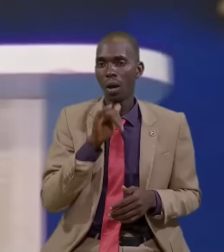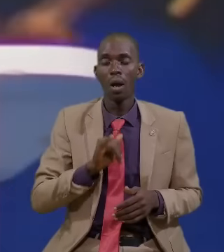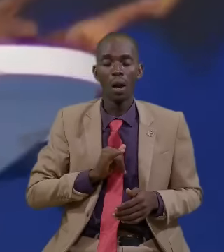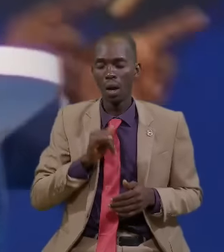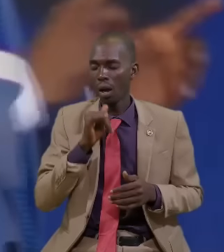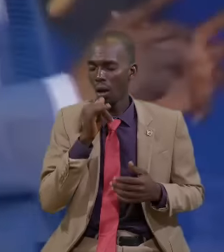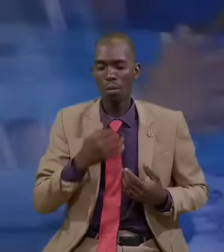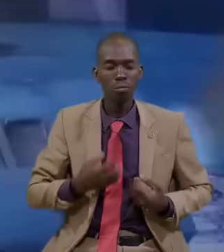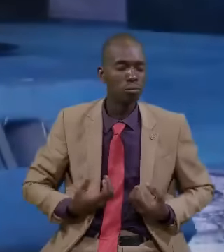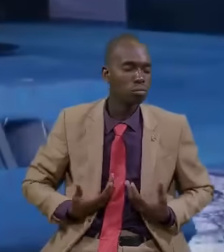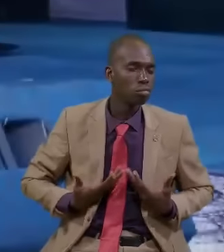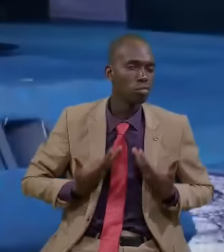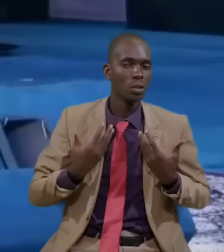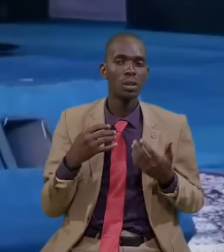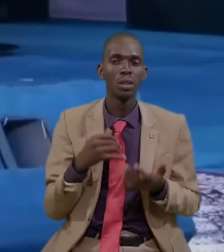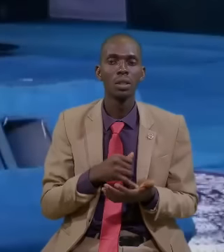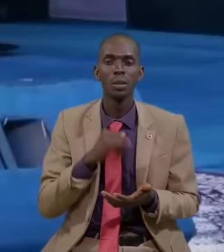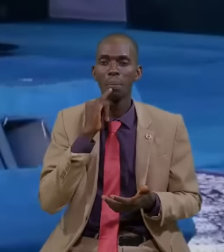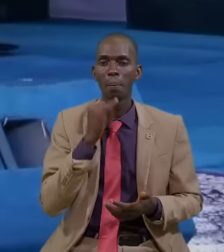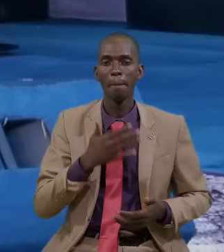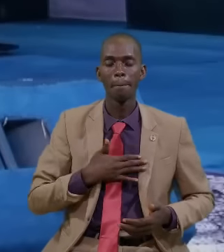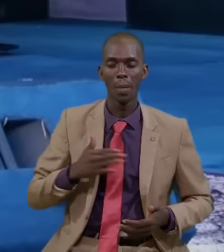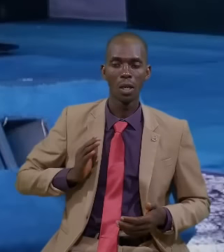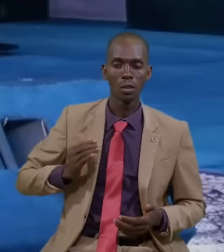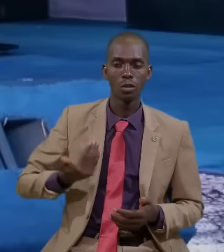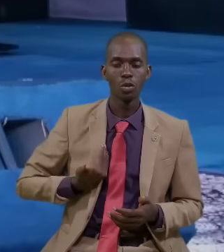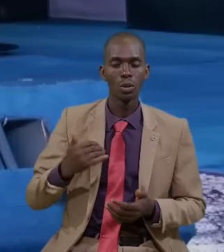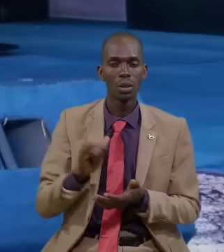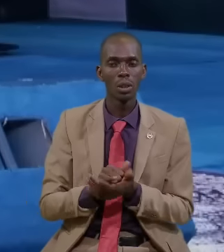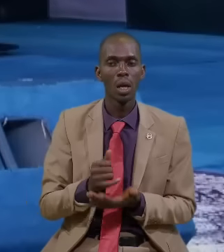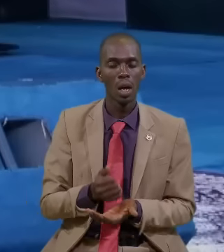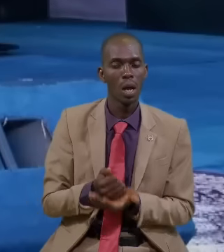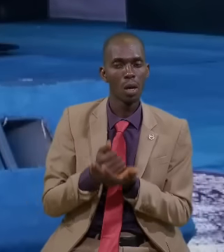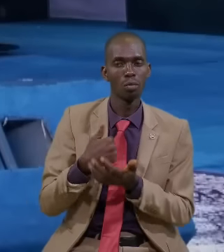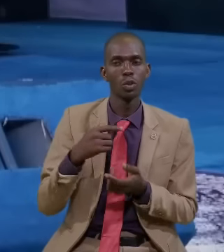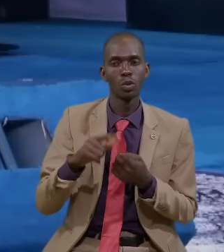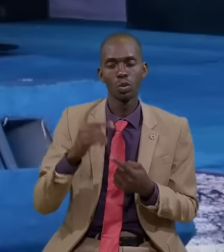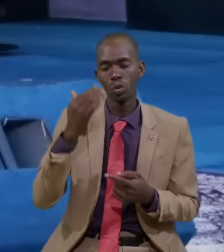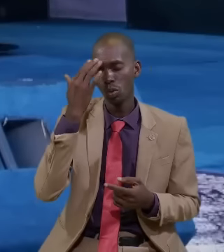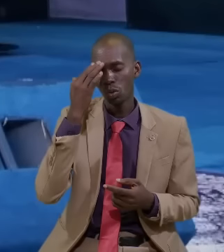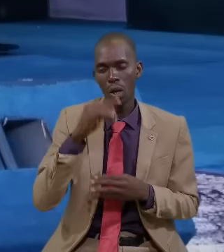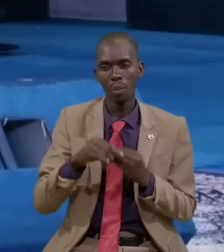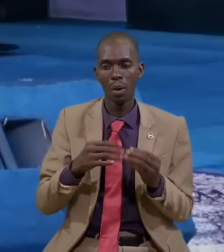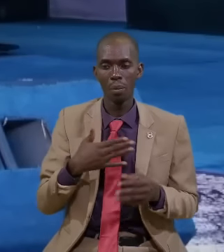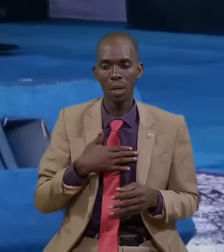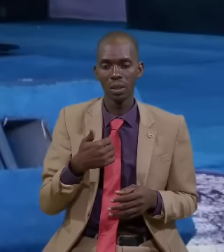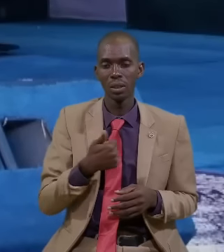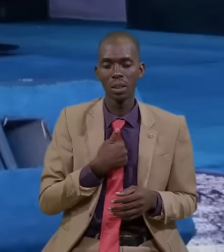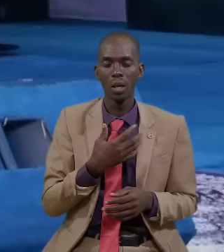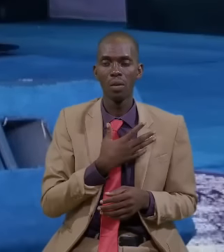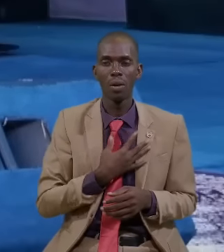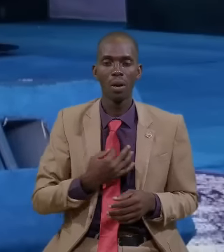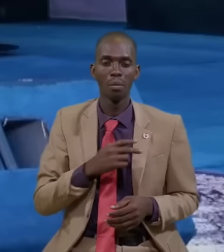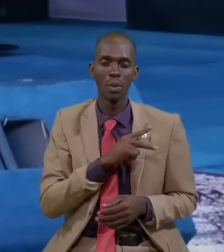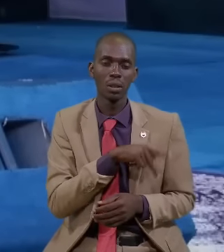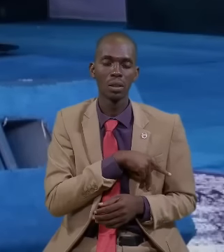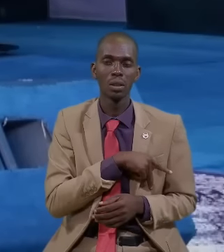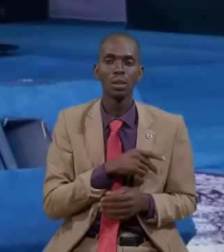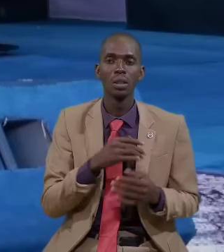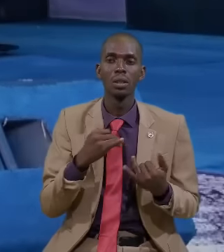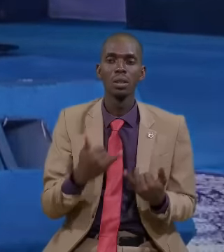my soul that makes me conscious of myself and personality. Now the spirit, as